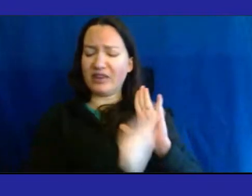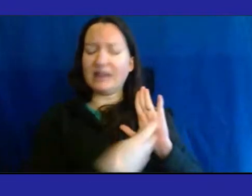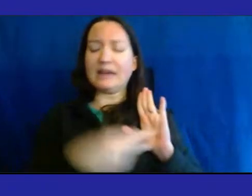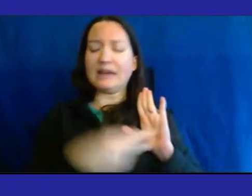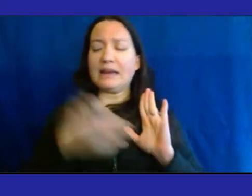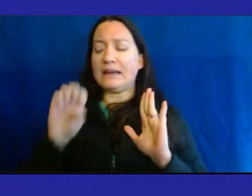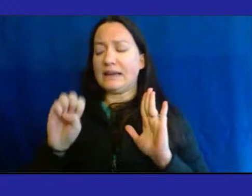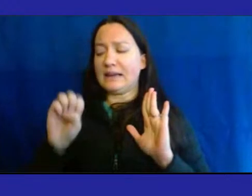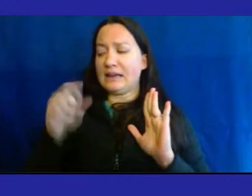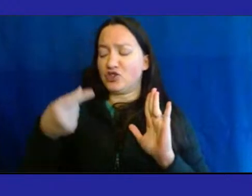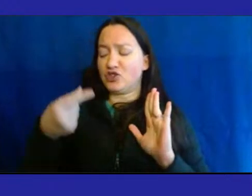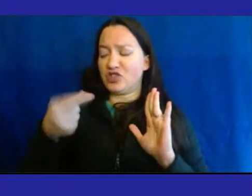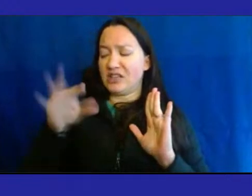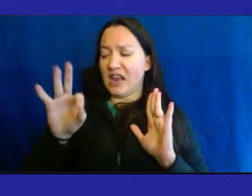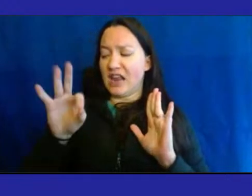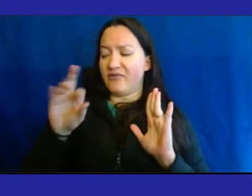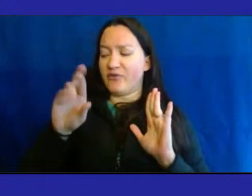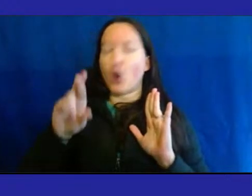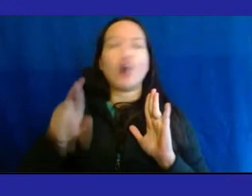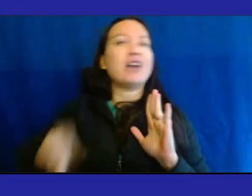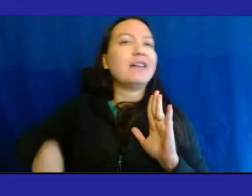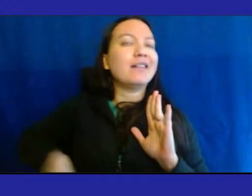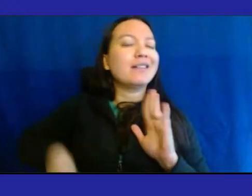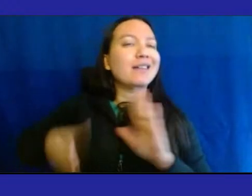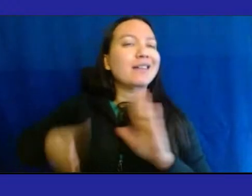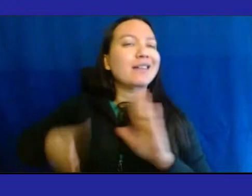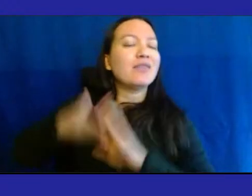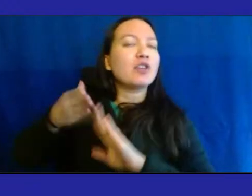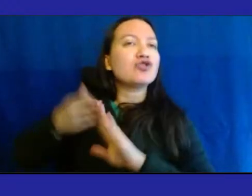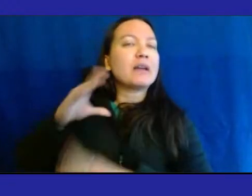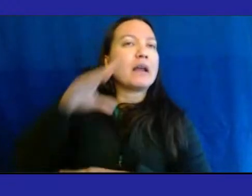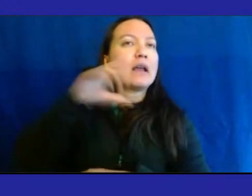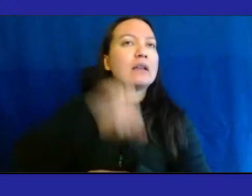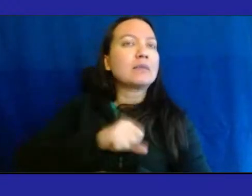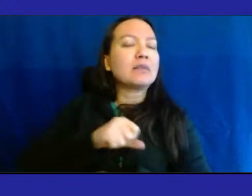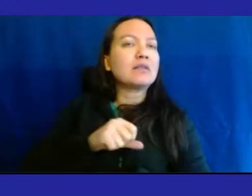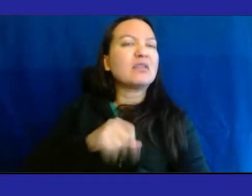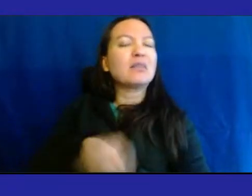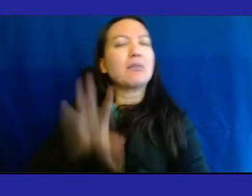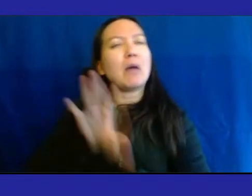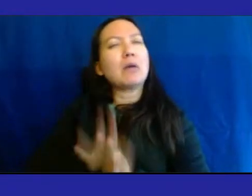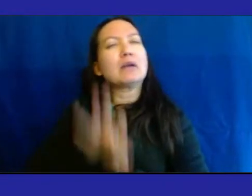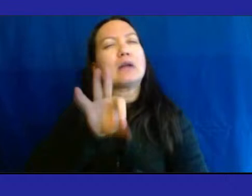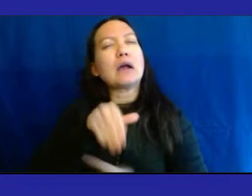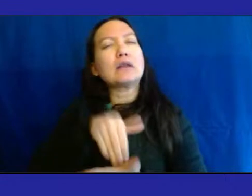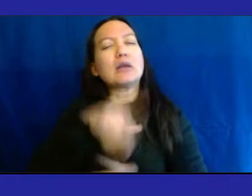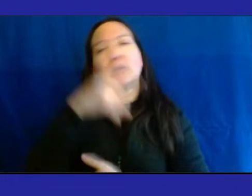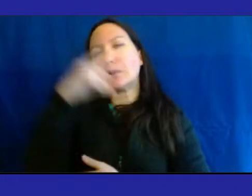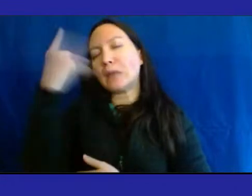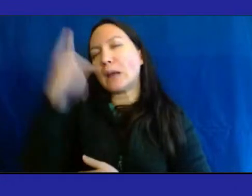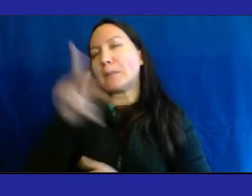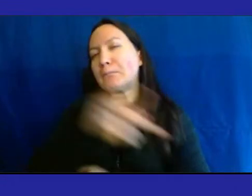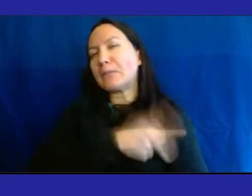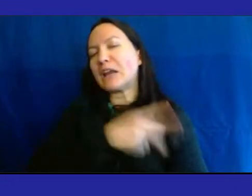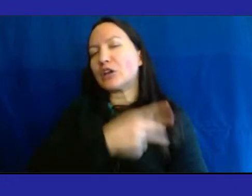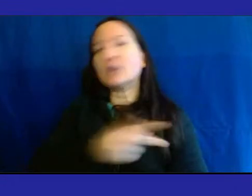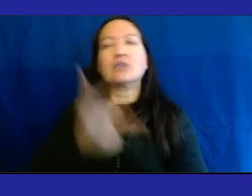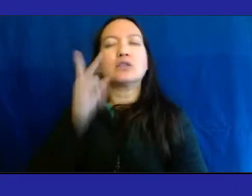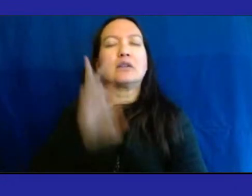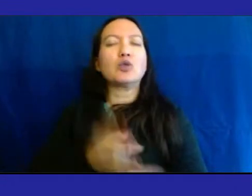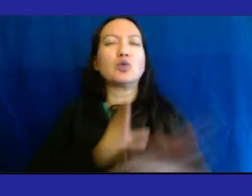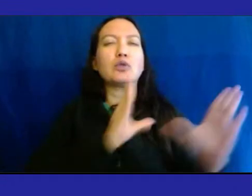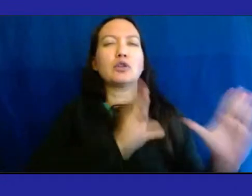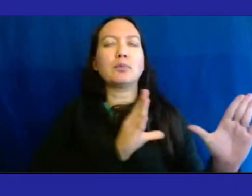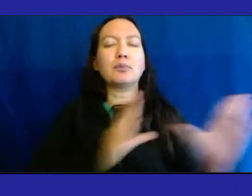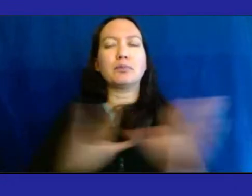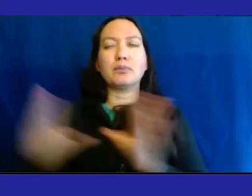kidney function estimate, values for 9,000 Black patients who were seen in the 2 time periods before we changed